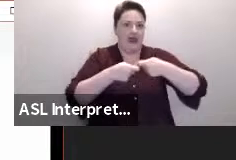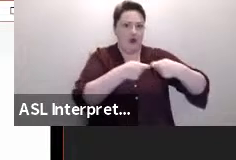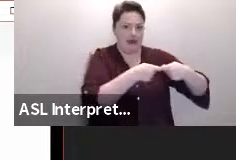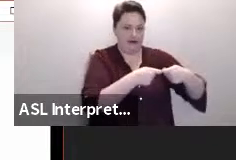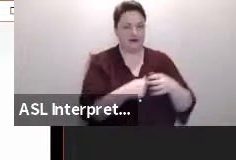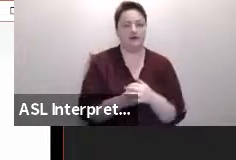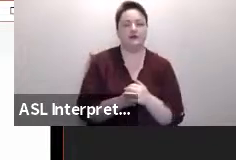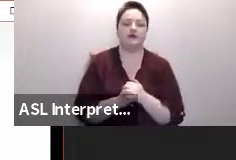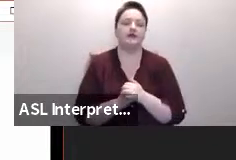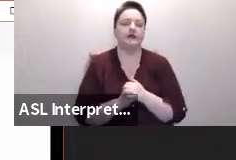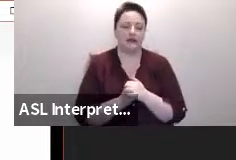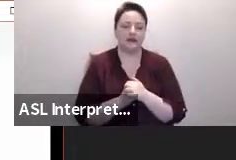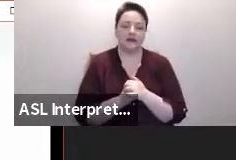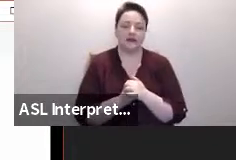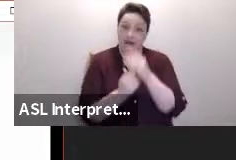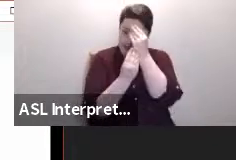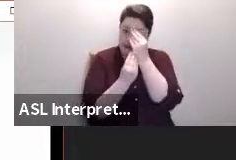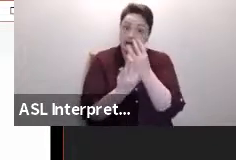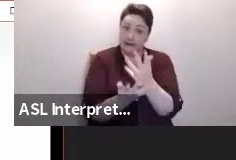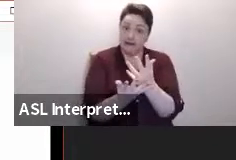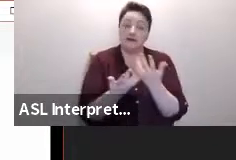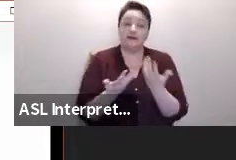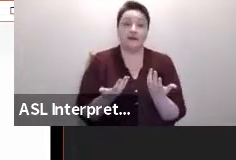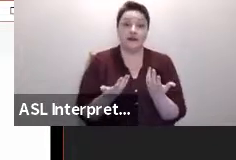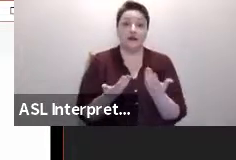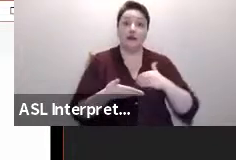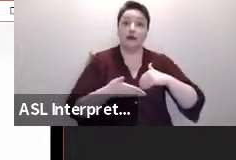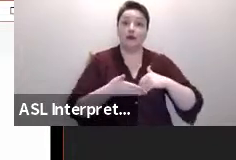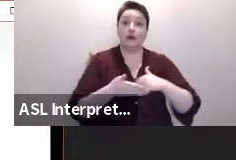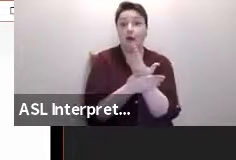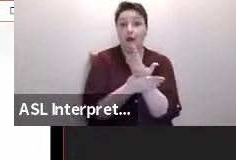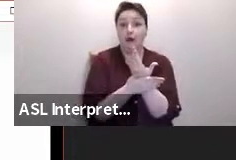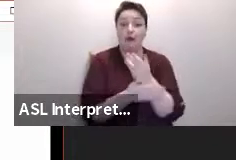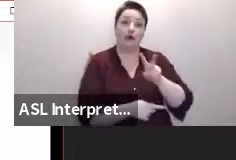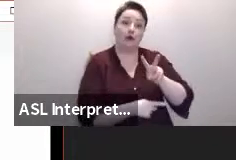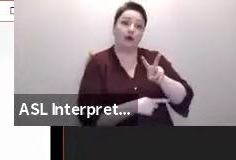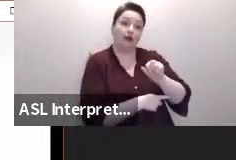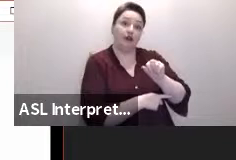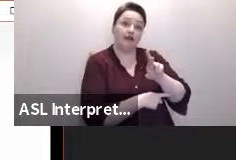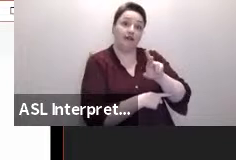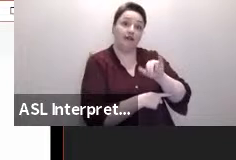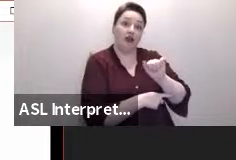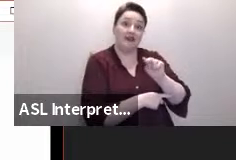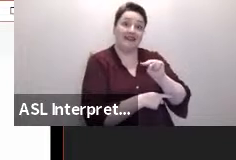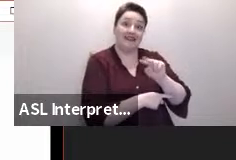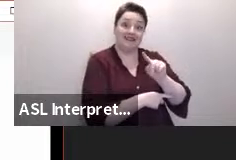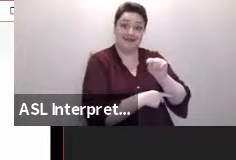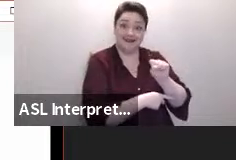that new variants come about when we have